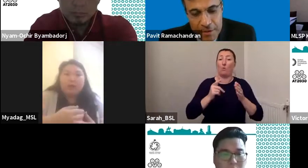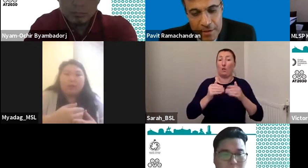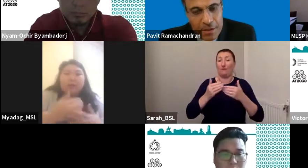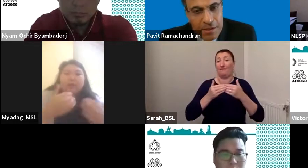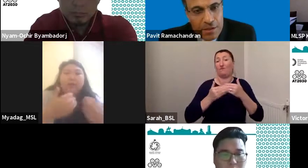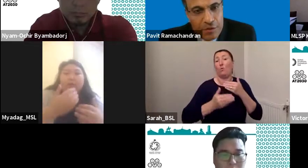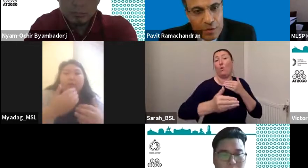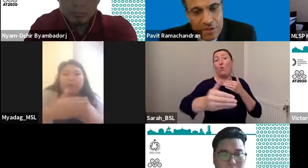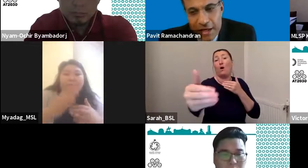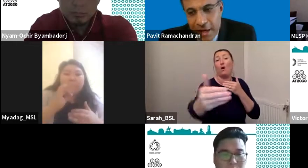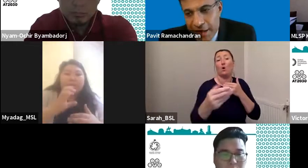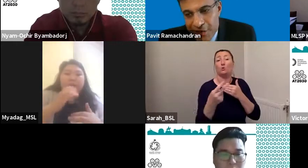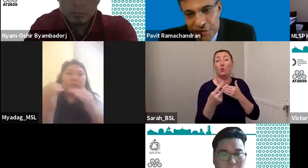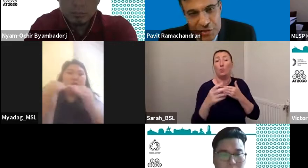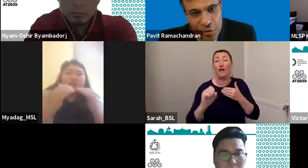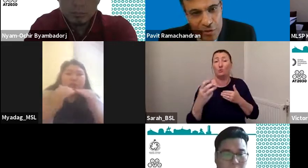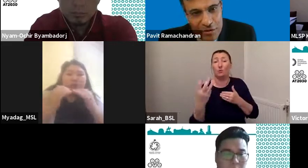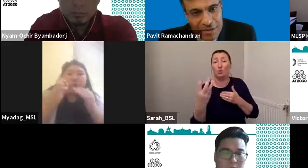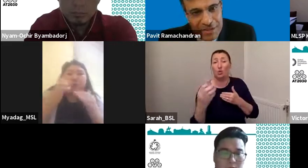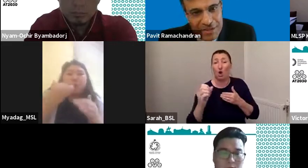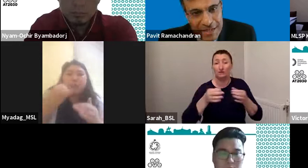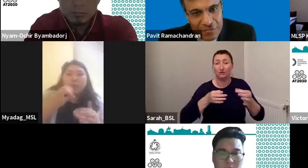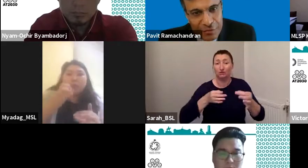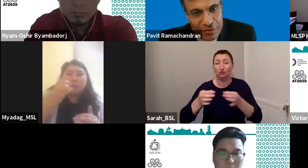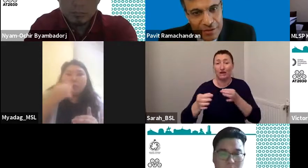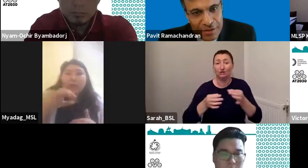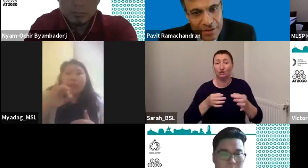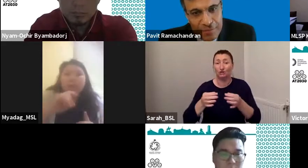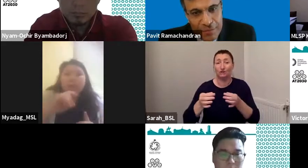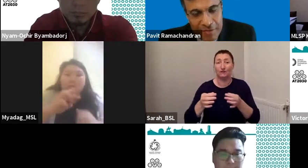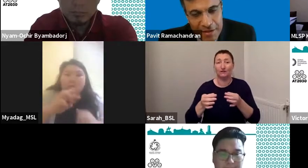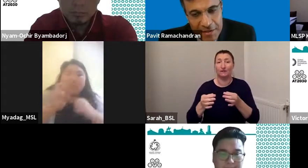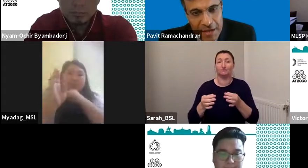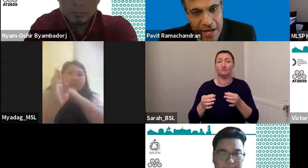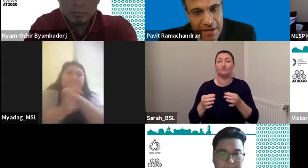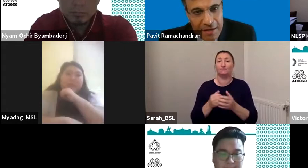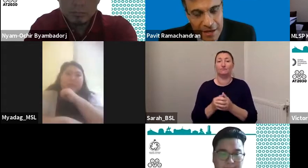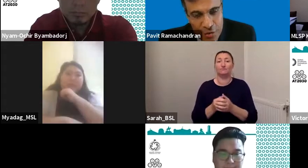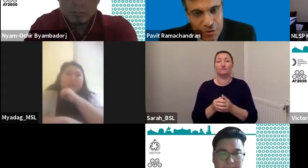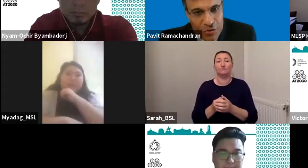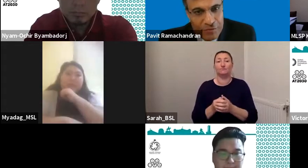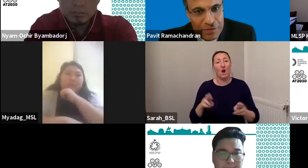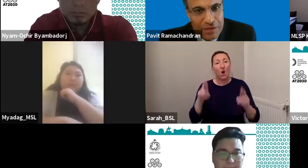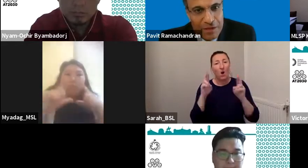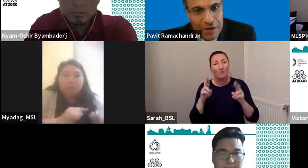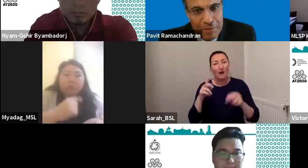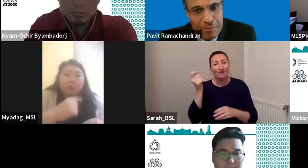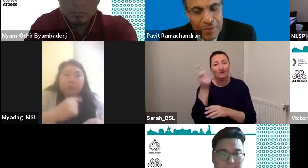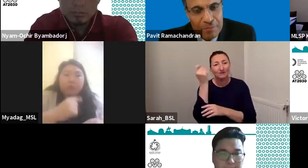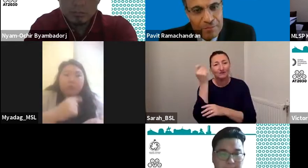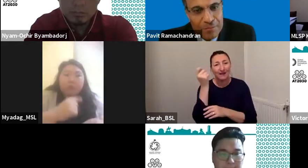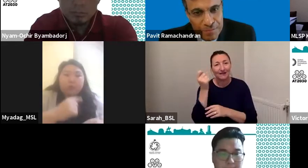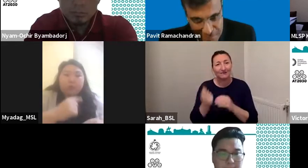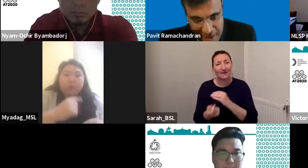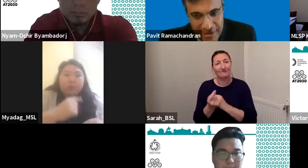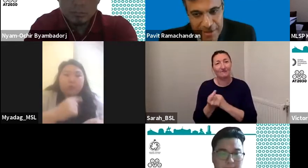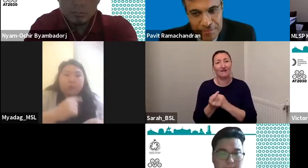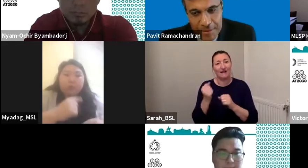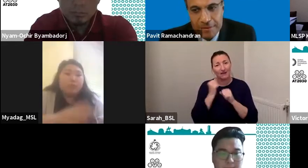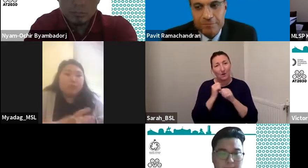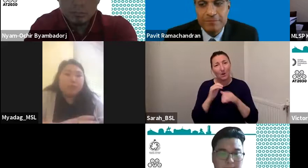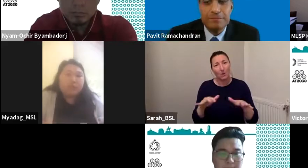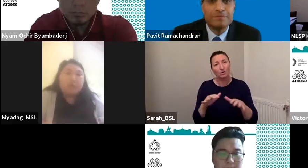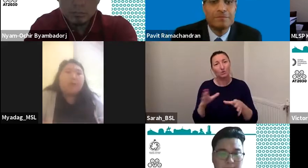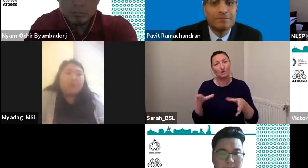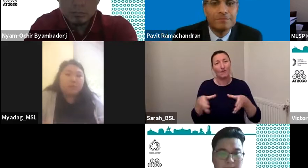region. So once again, I'd like to wish you all a successful event and launch of this hub. Yeah, right now.